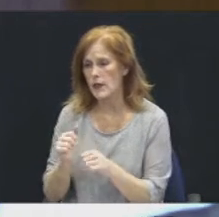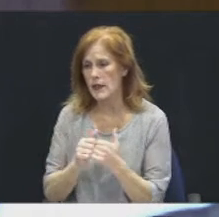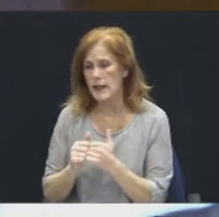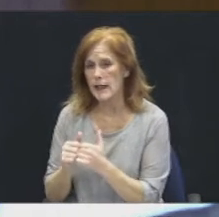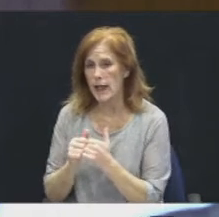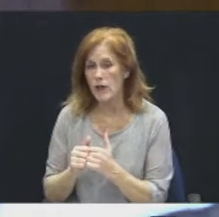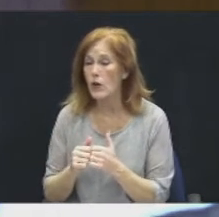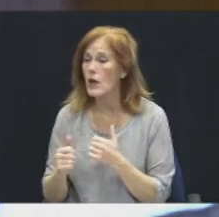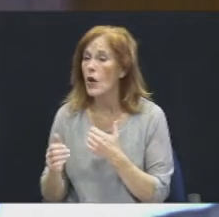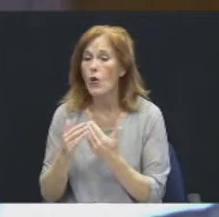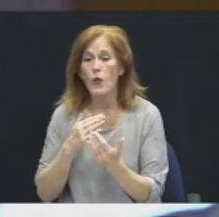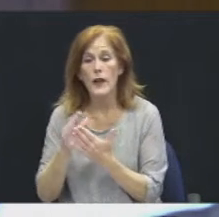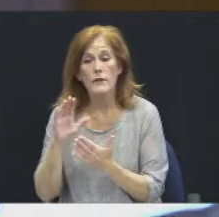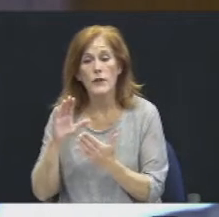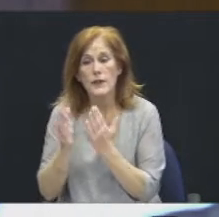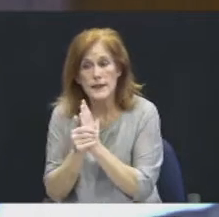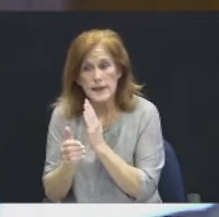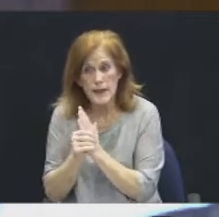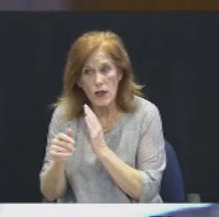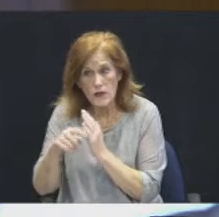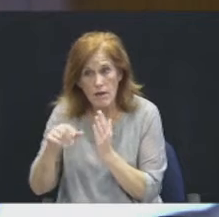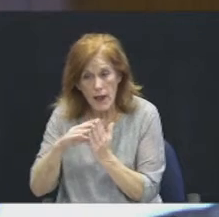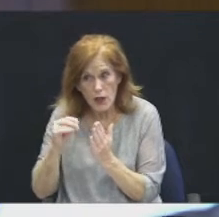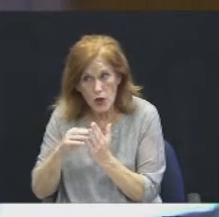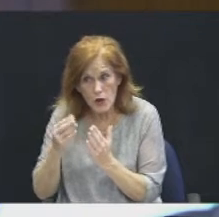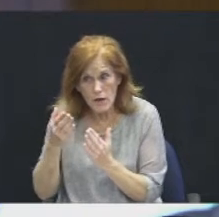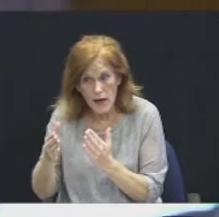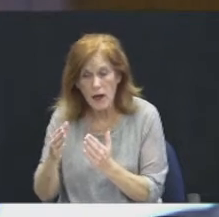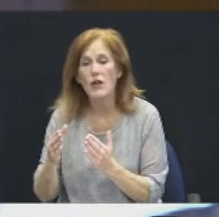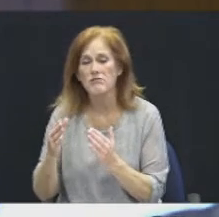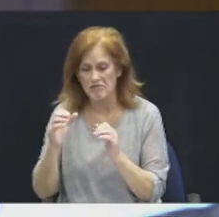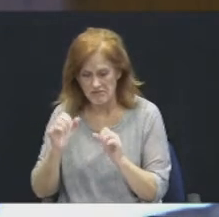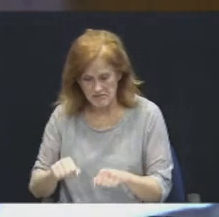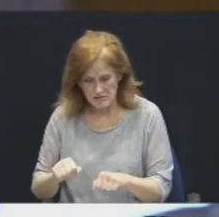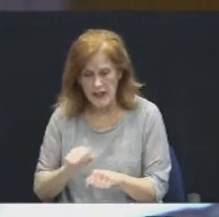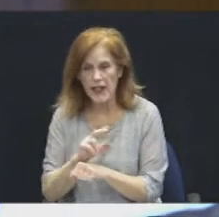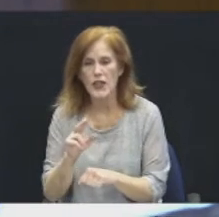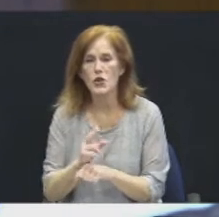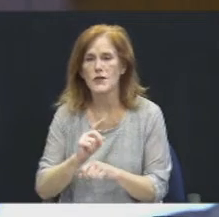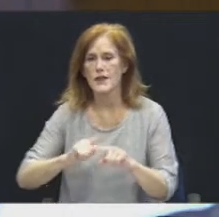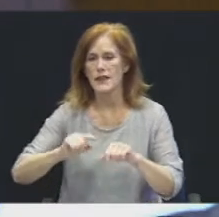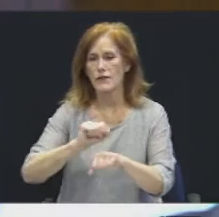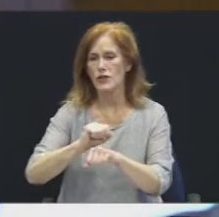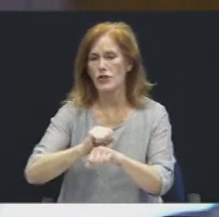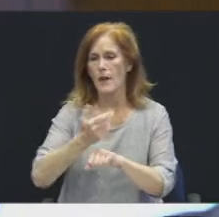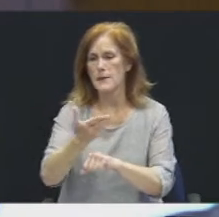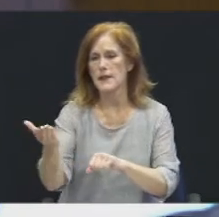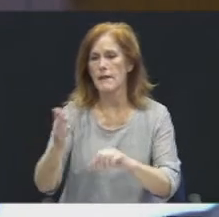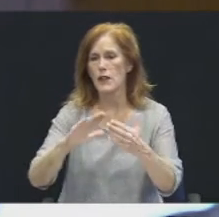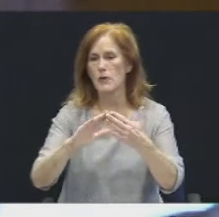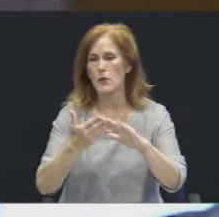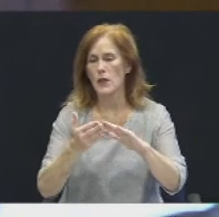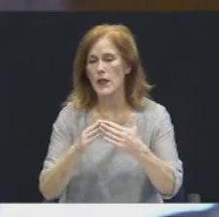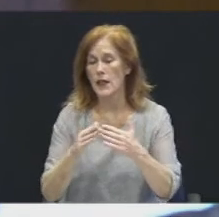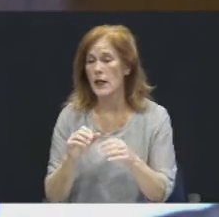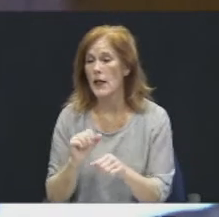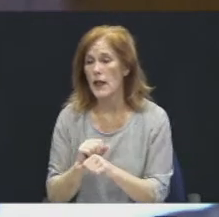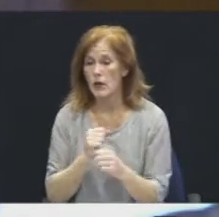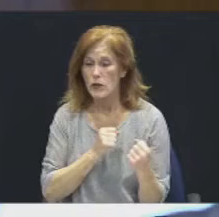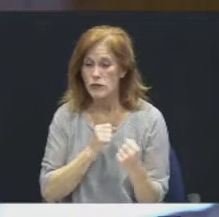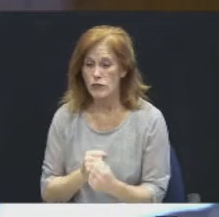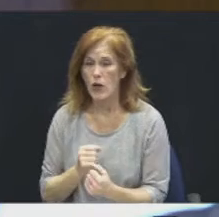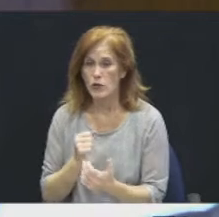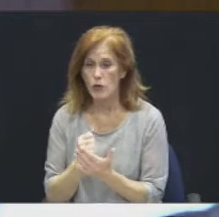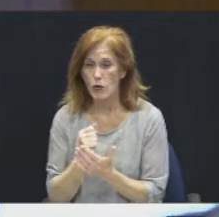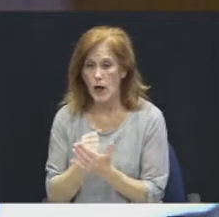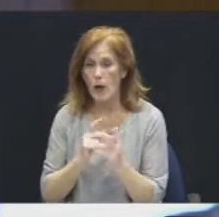will transfer to positions in the community. And so working strongly to help individuals